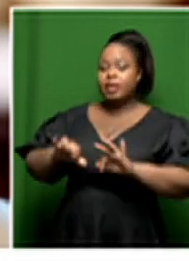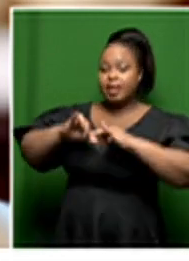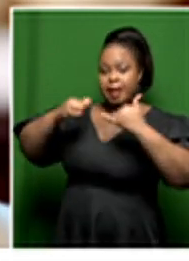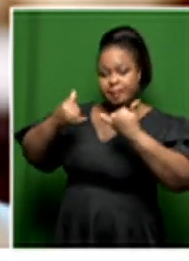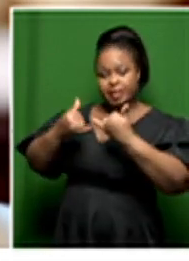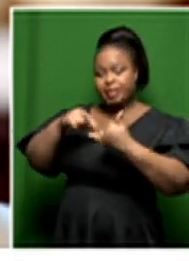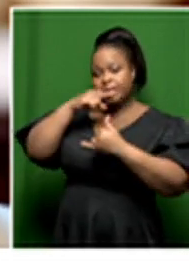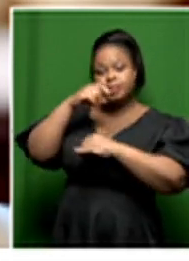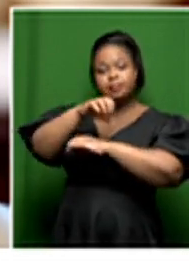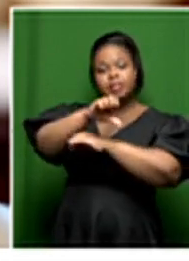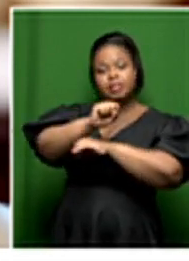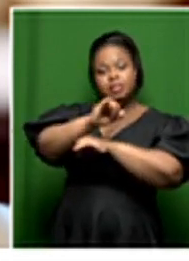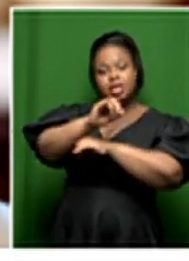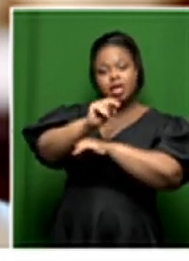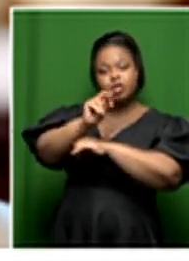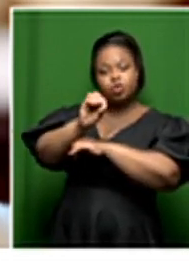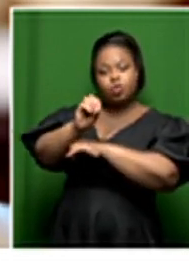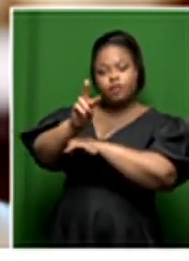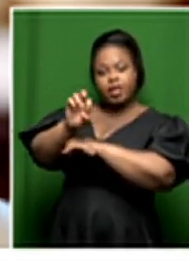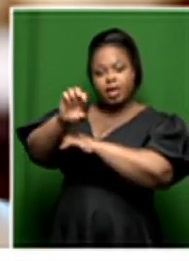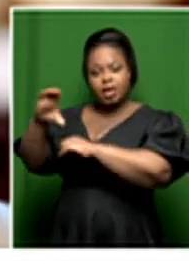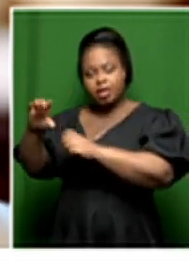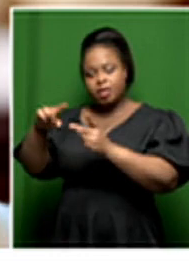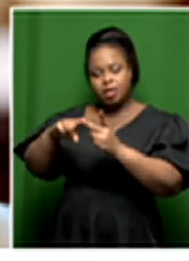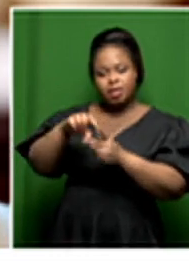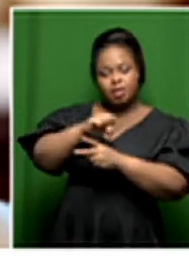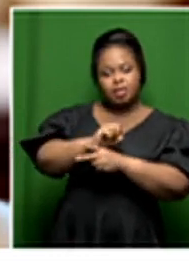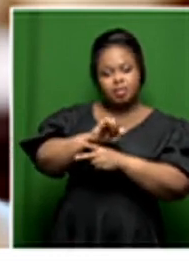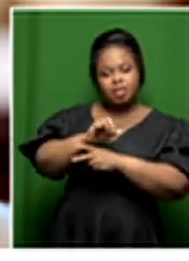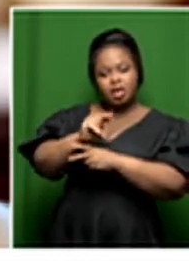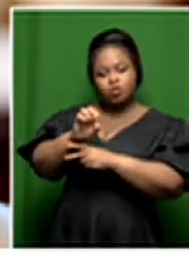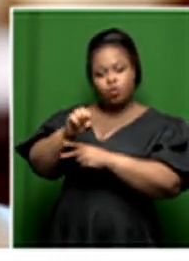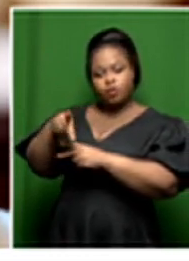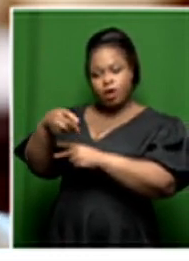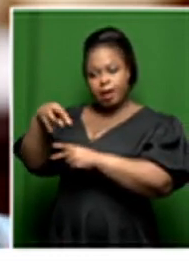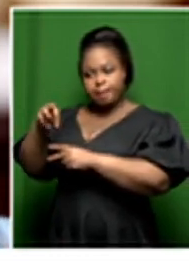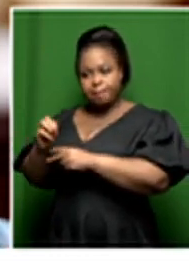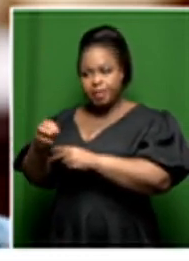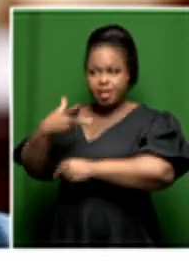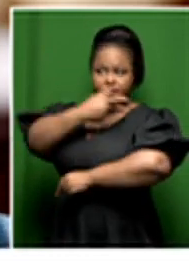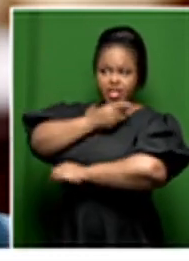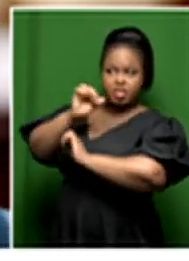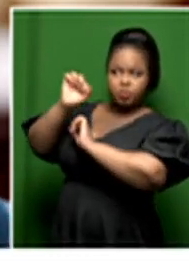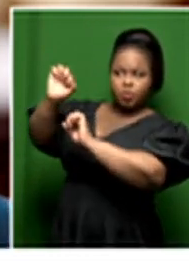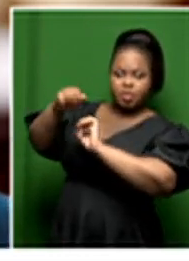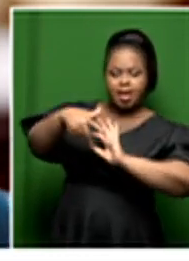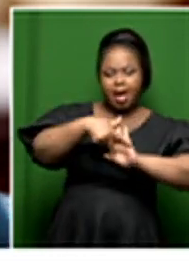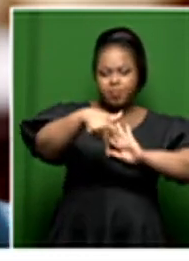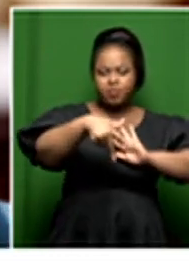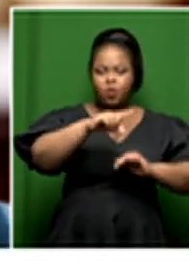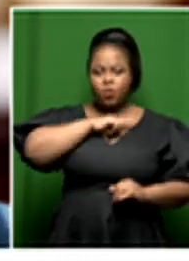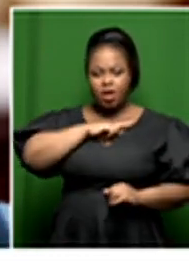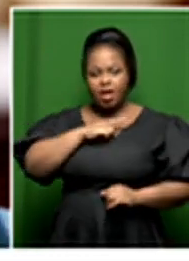like Sinovac and Sinopharm now have their vaccines being approved, because it allows